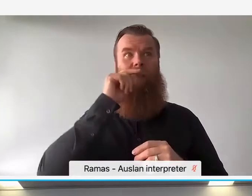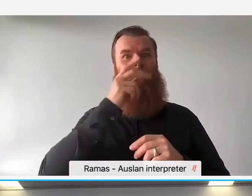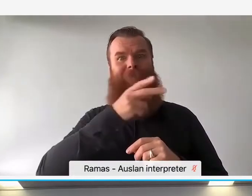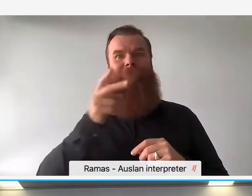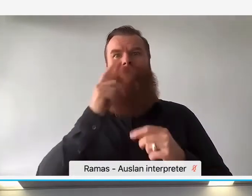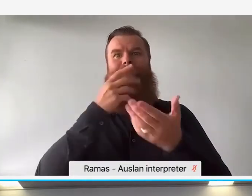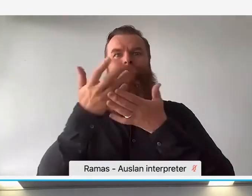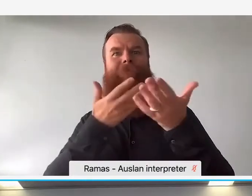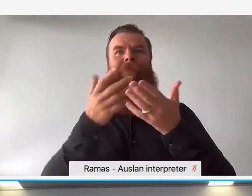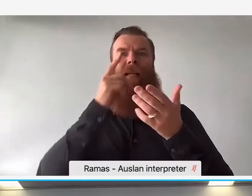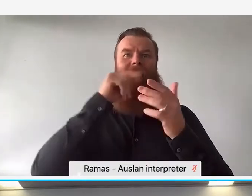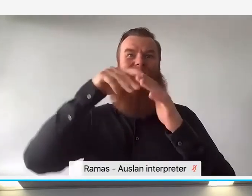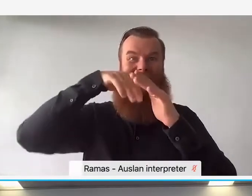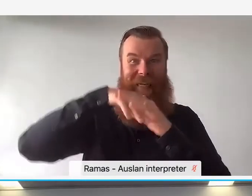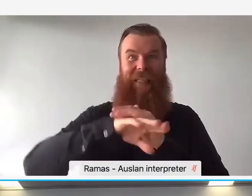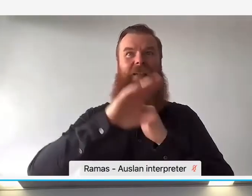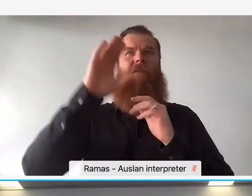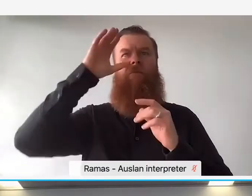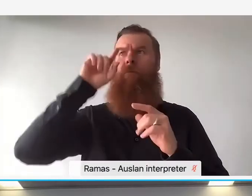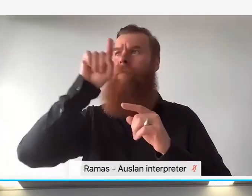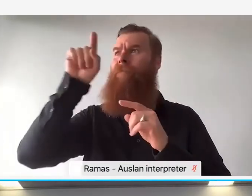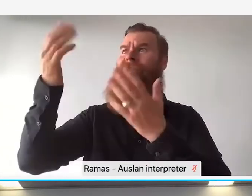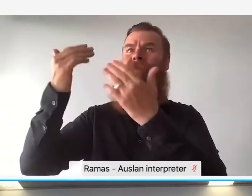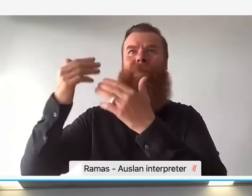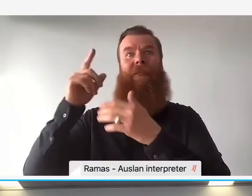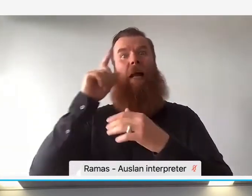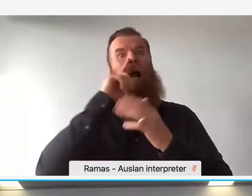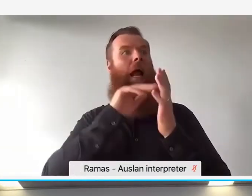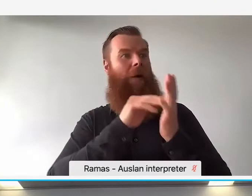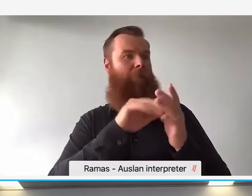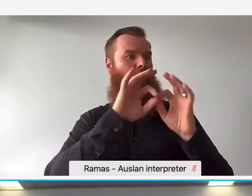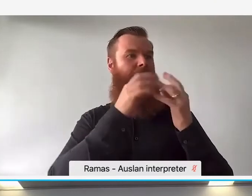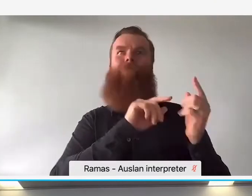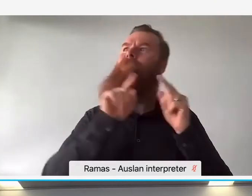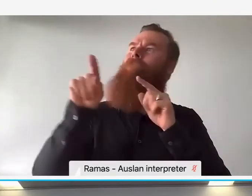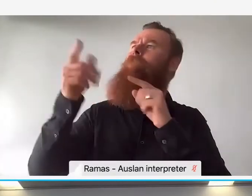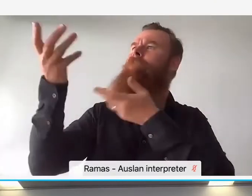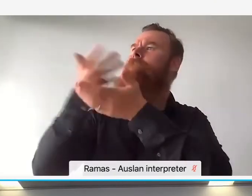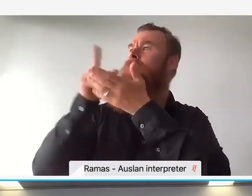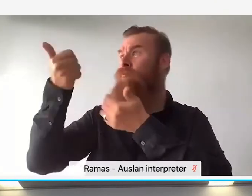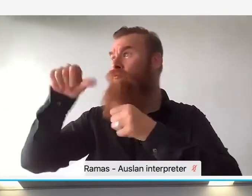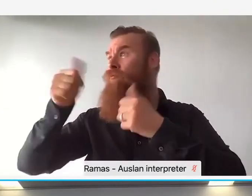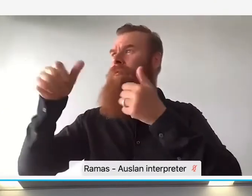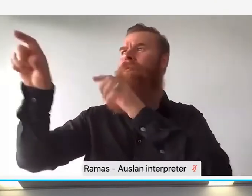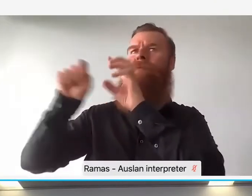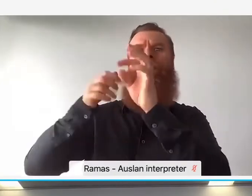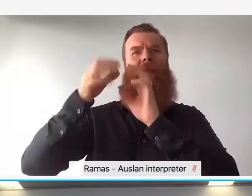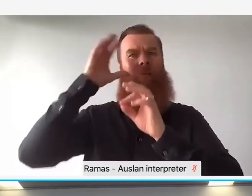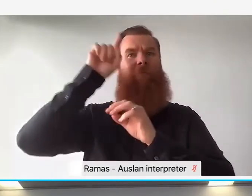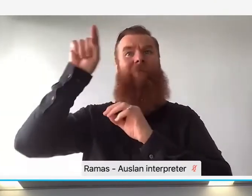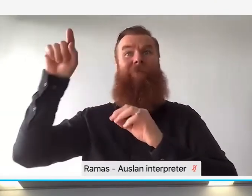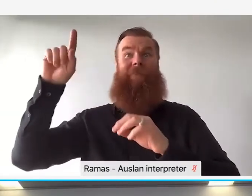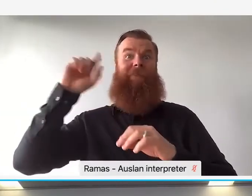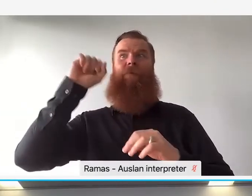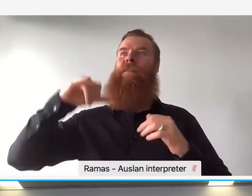recruitment, as this will really help your organisation to develop close people-to-people links with the country your workers come from.